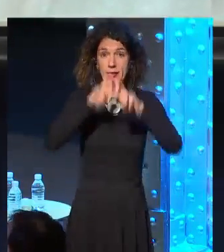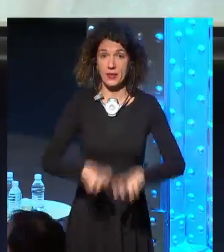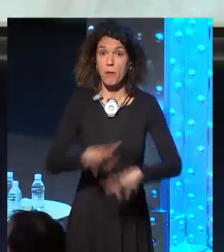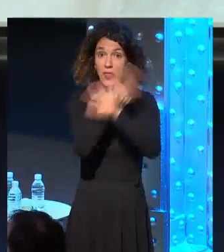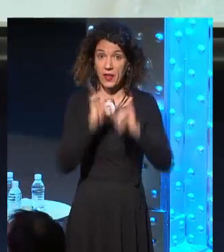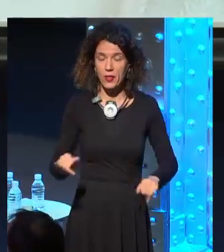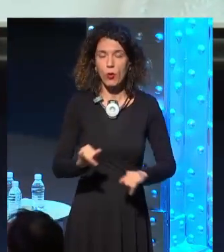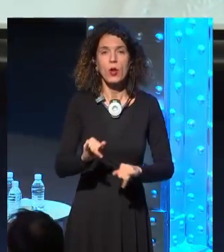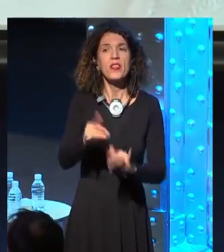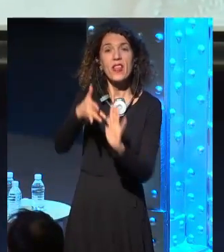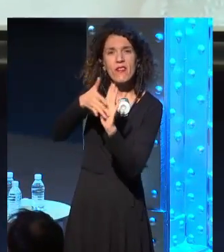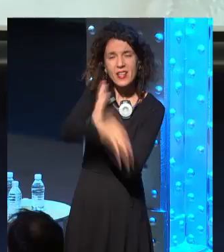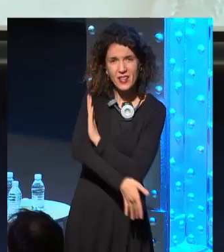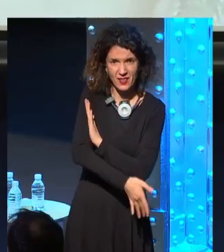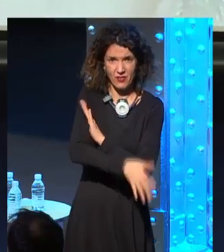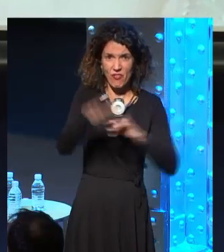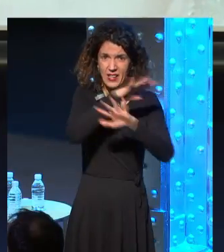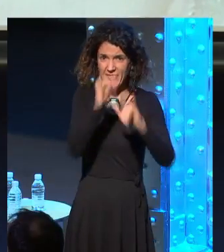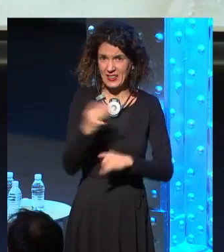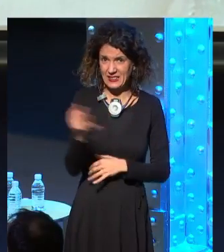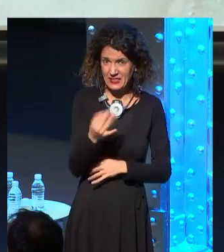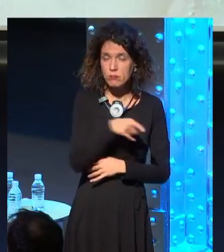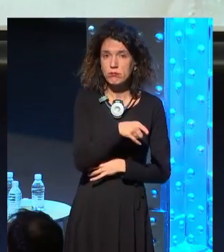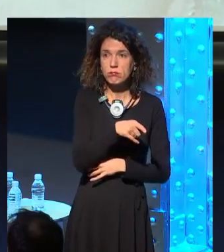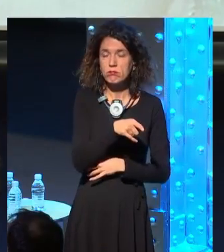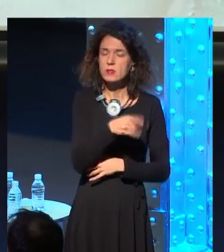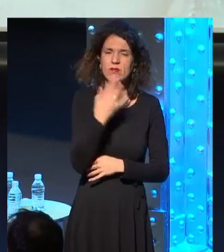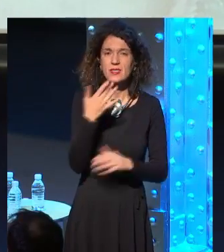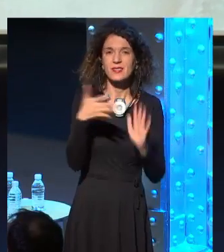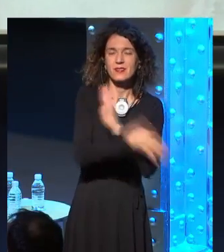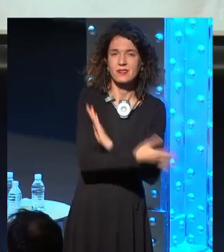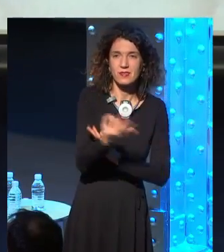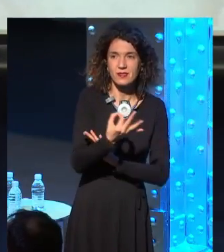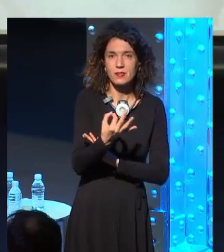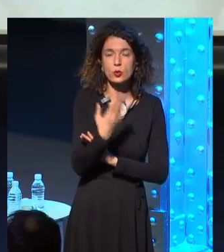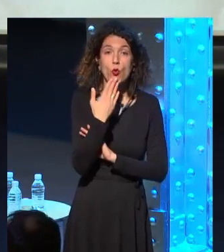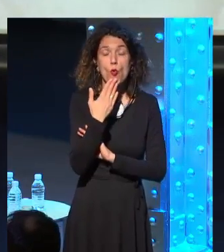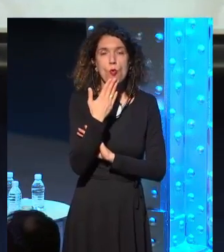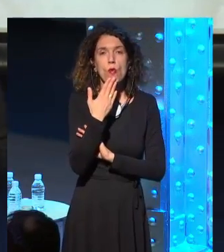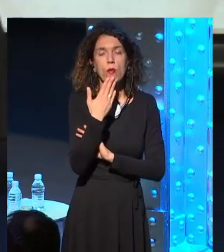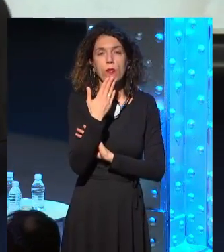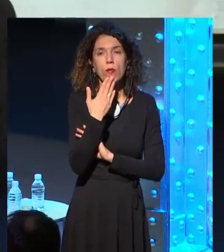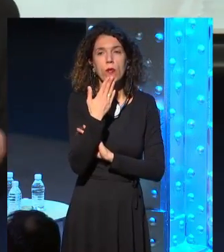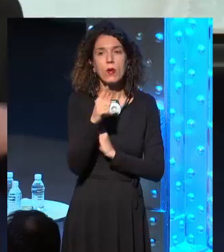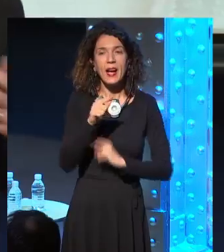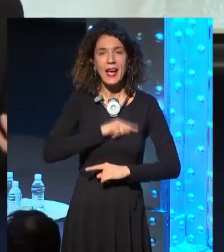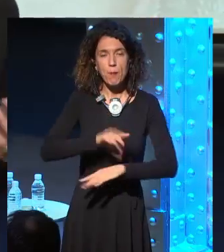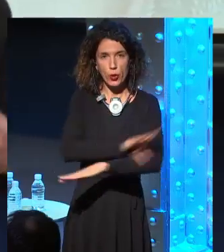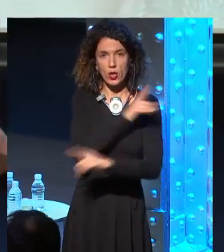happiness as presence of positive emotions and the absence of negative